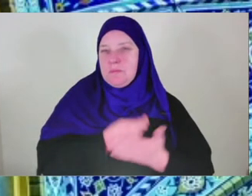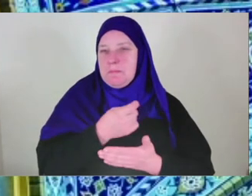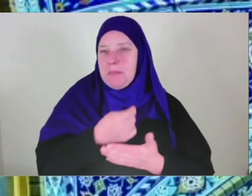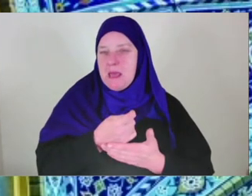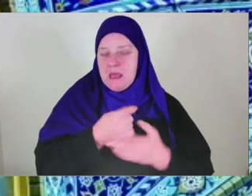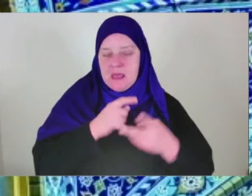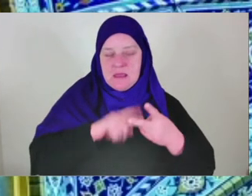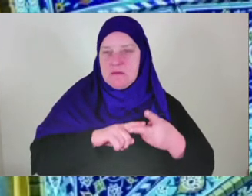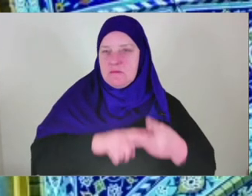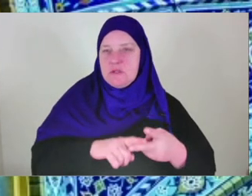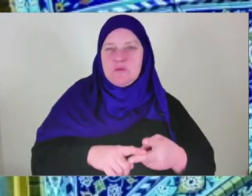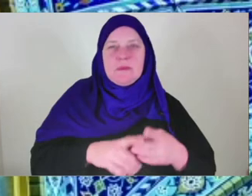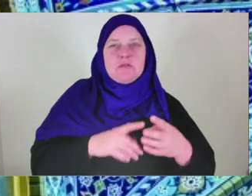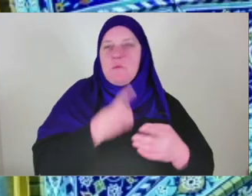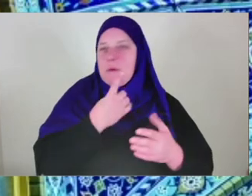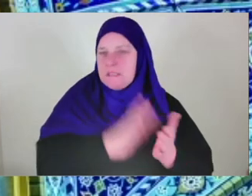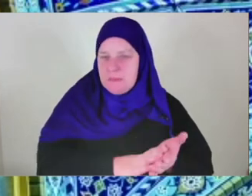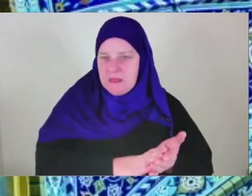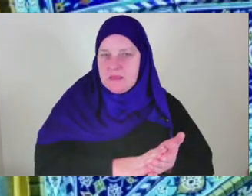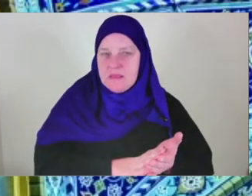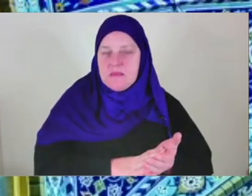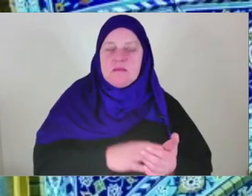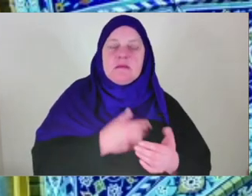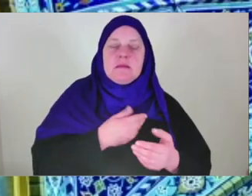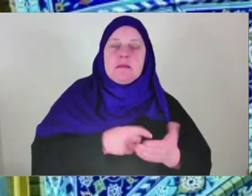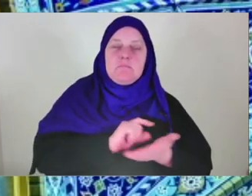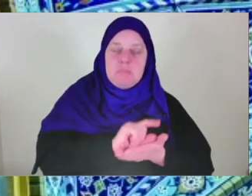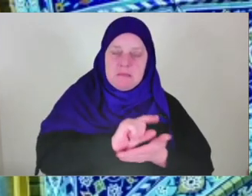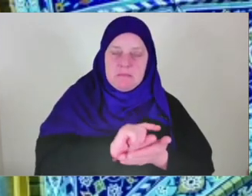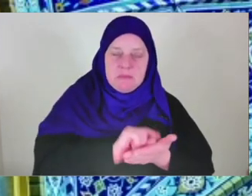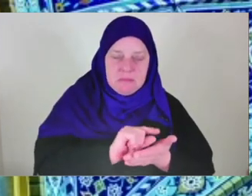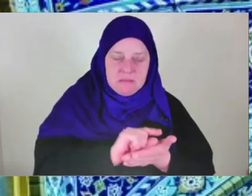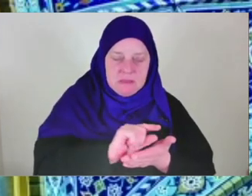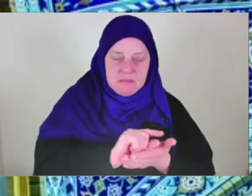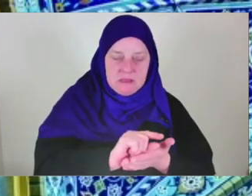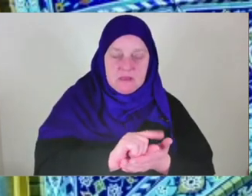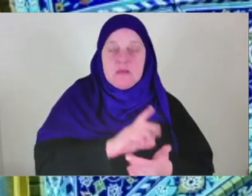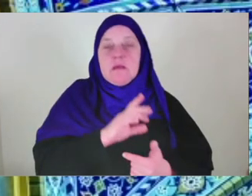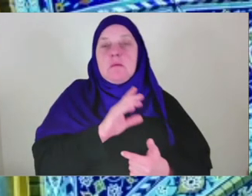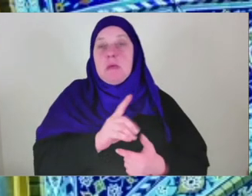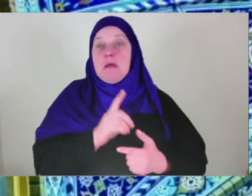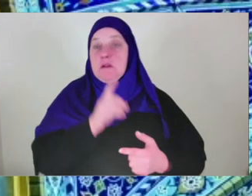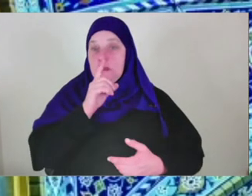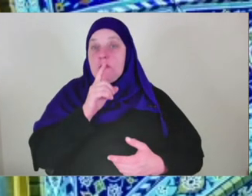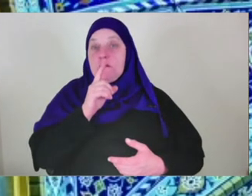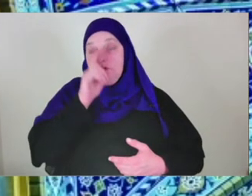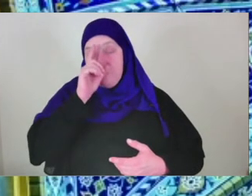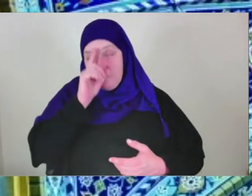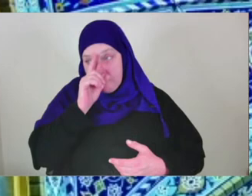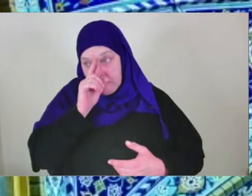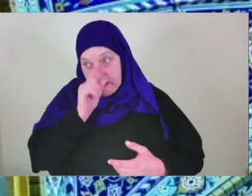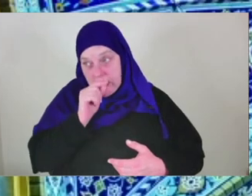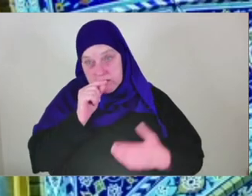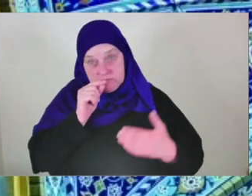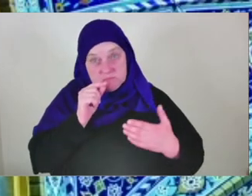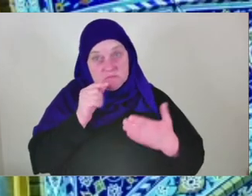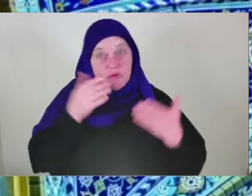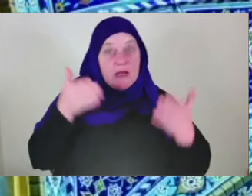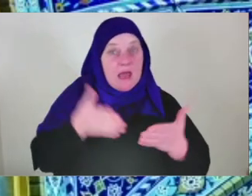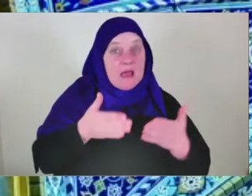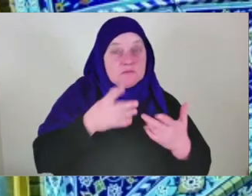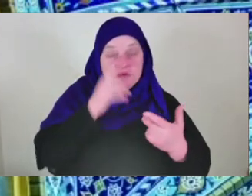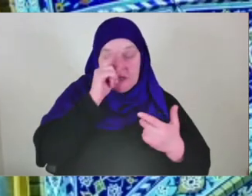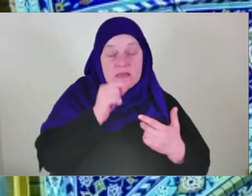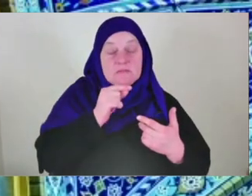Khums. But if no emergency arises at the end of the year, you pay the Khums of it. Then you say that, well, I paid the Khums. And when you pay the